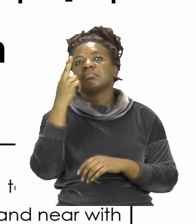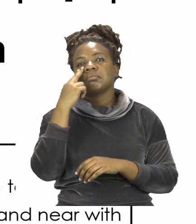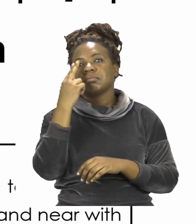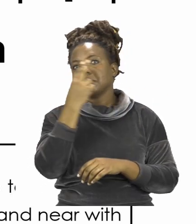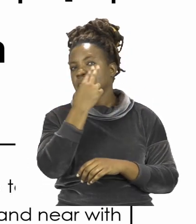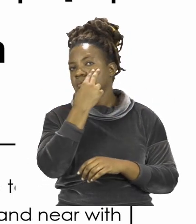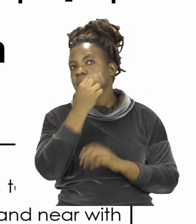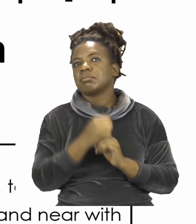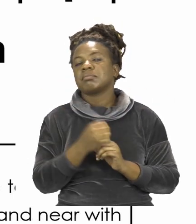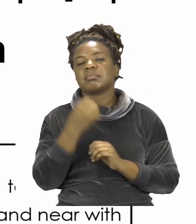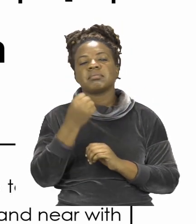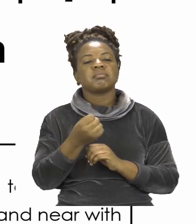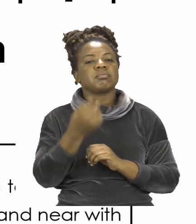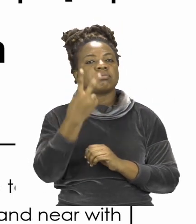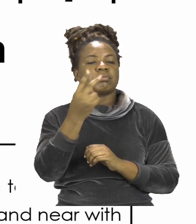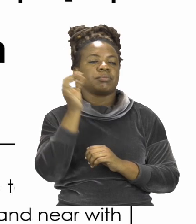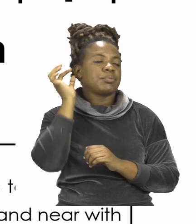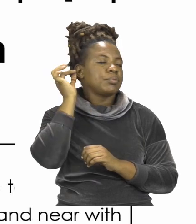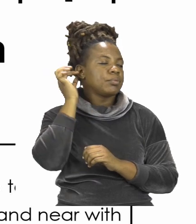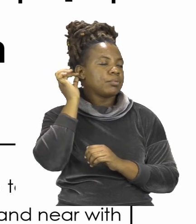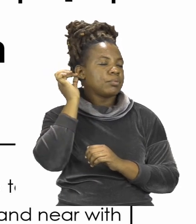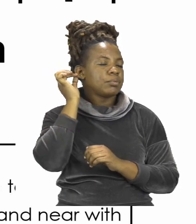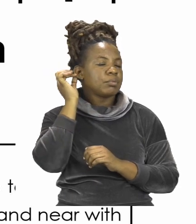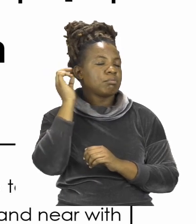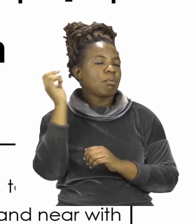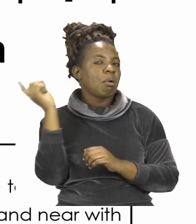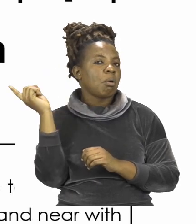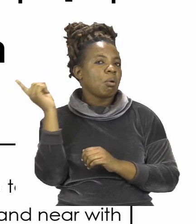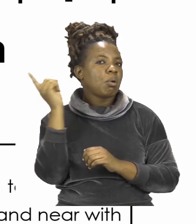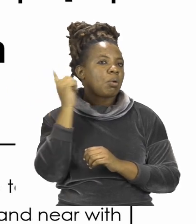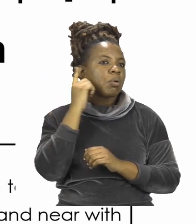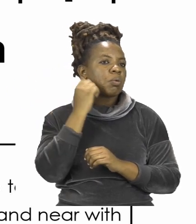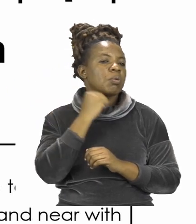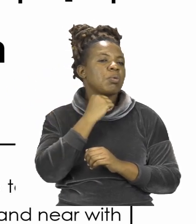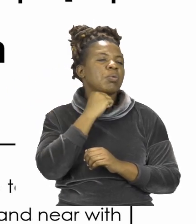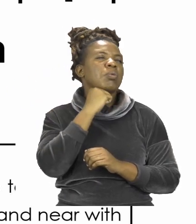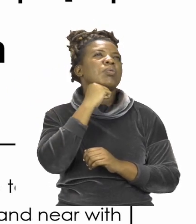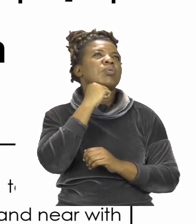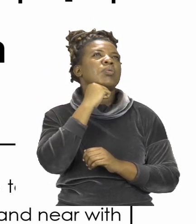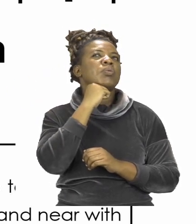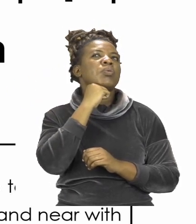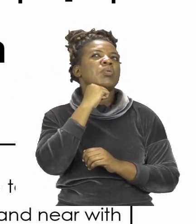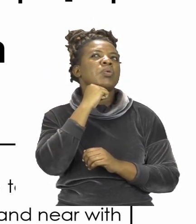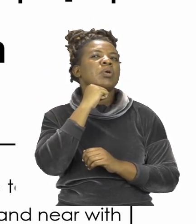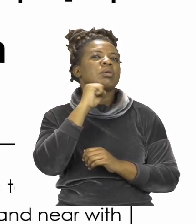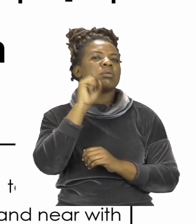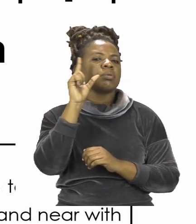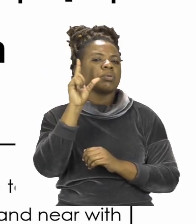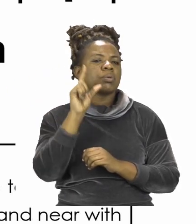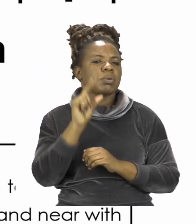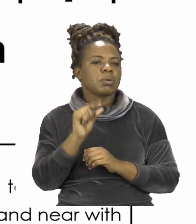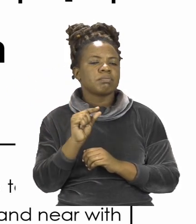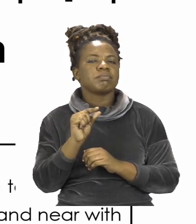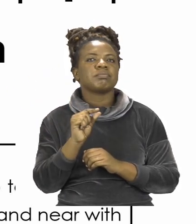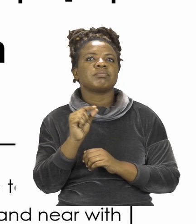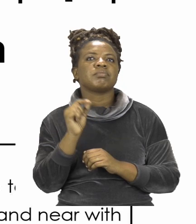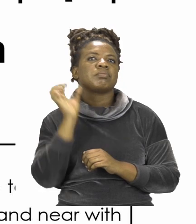2 ears. I can hear soft and loud noises with my